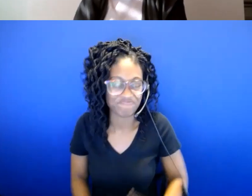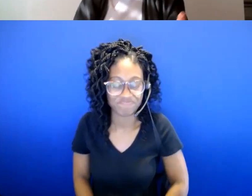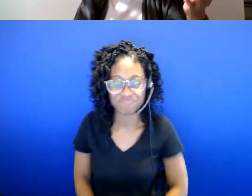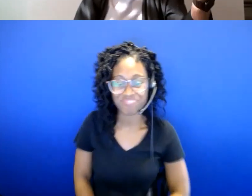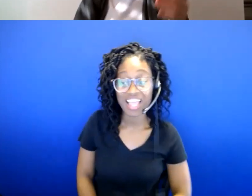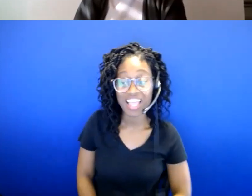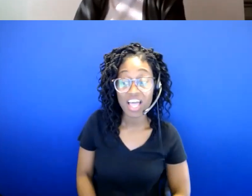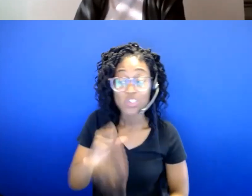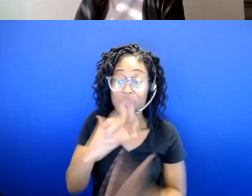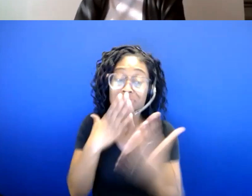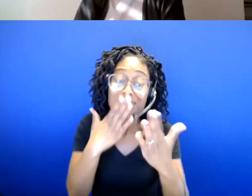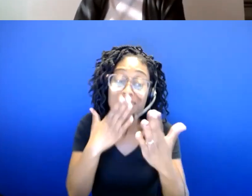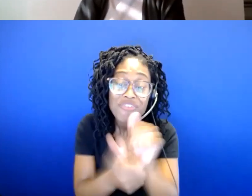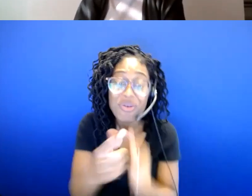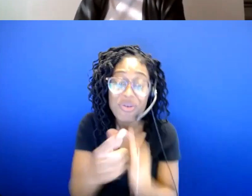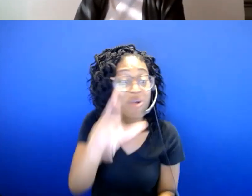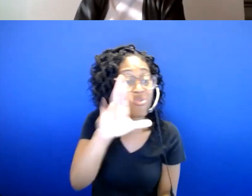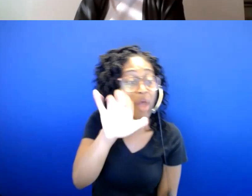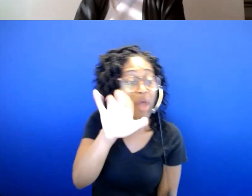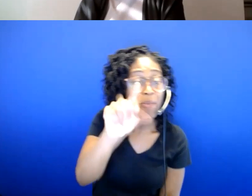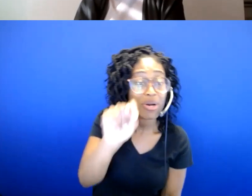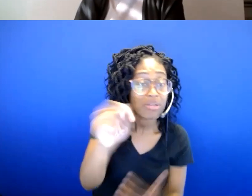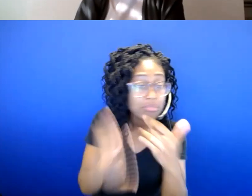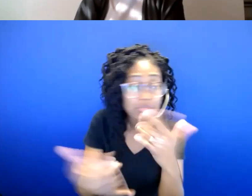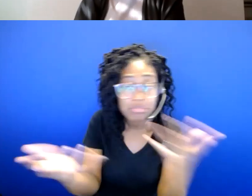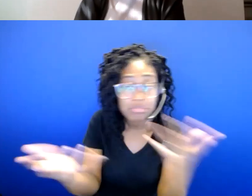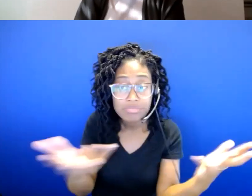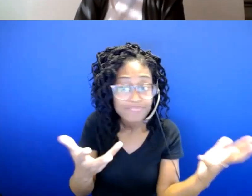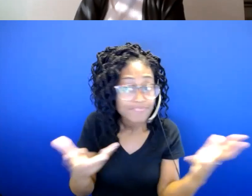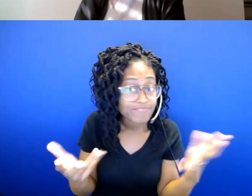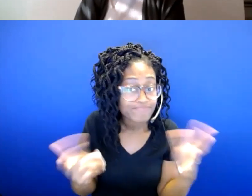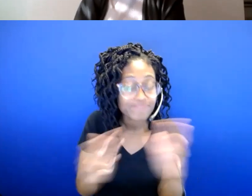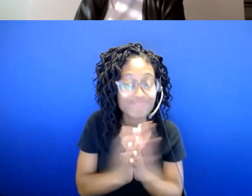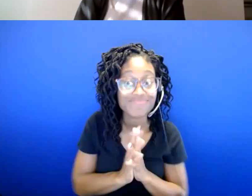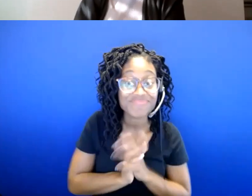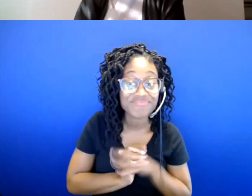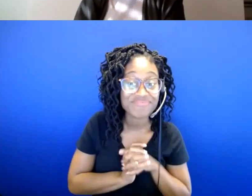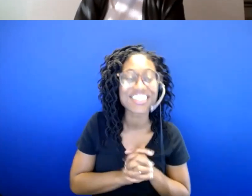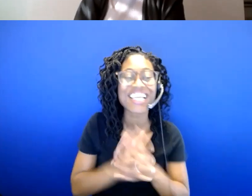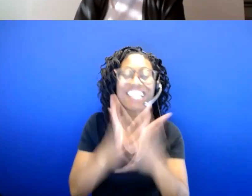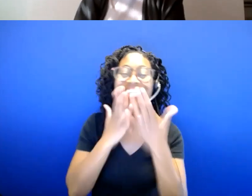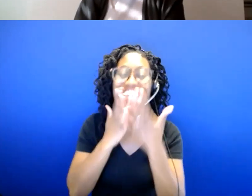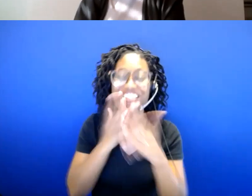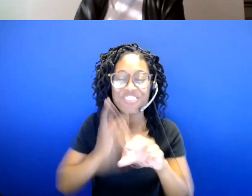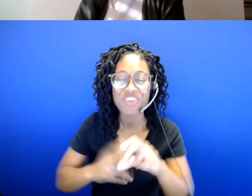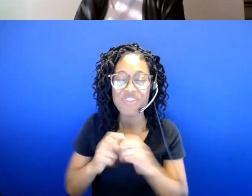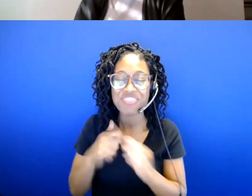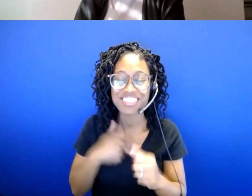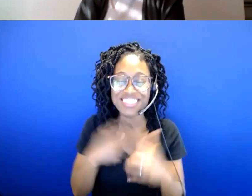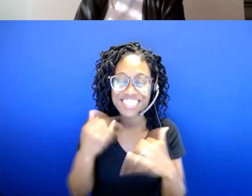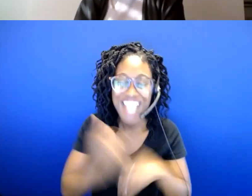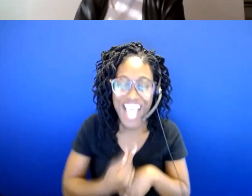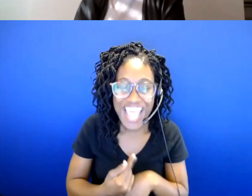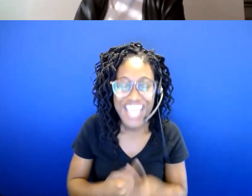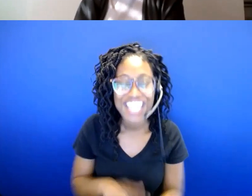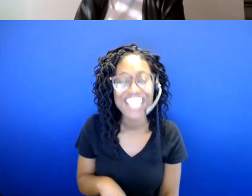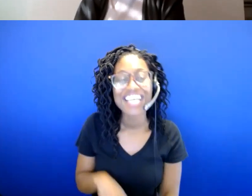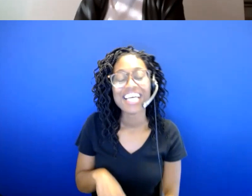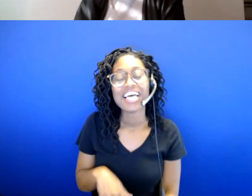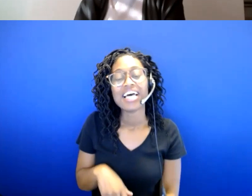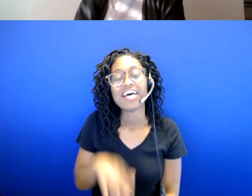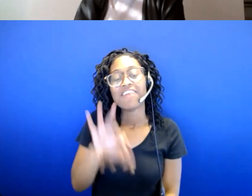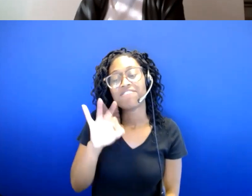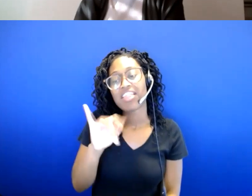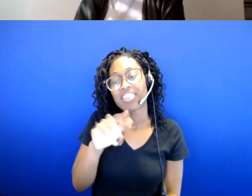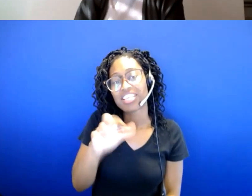everyone. Robert, any further shots here? Thank you for joining us today. As Felice was saying, it's very